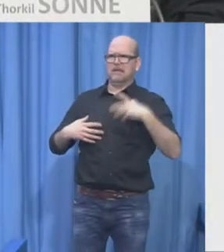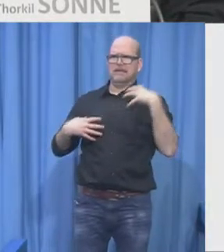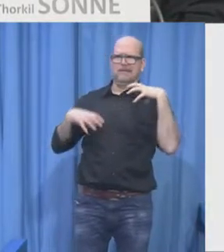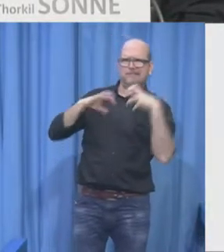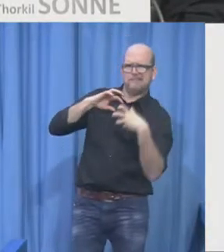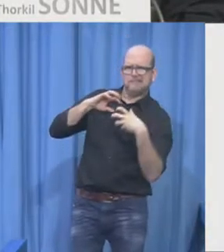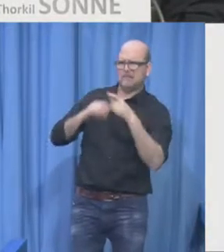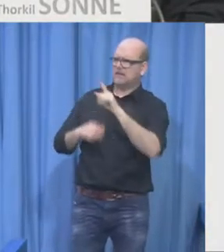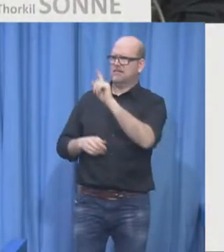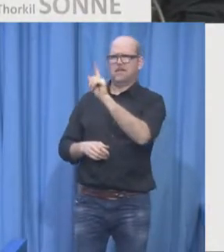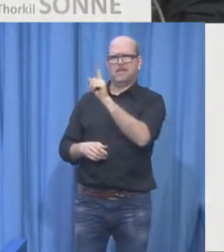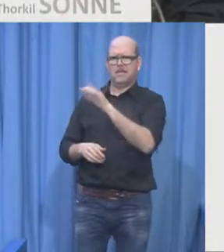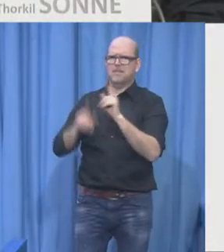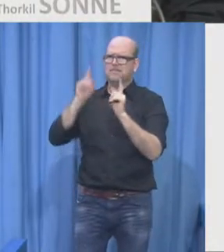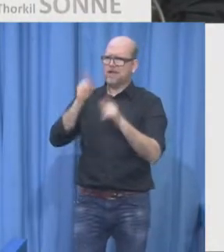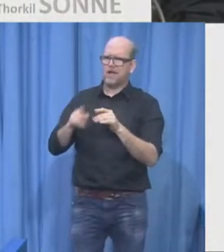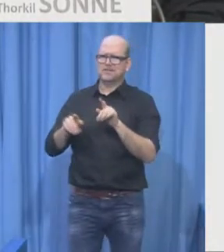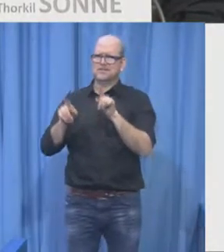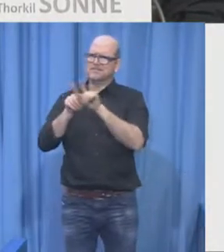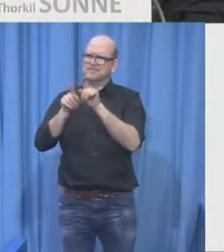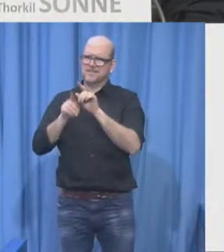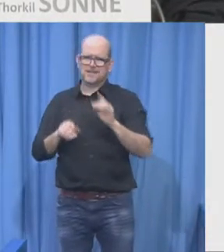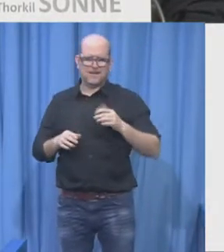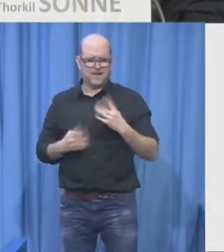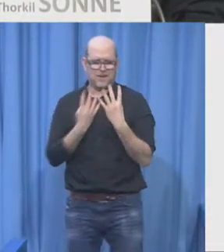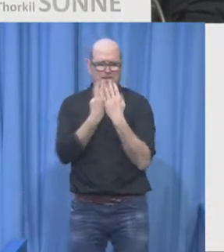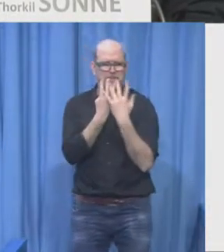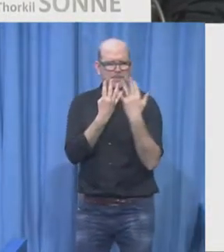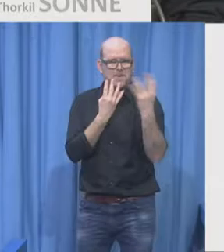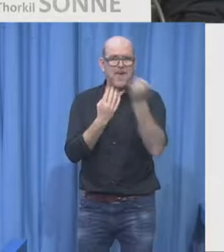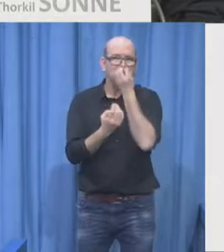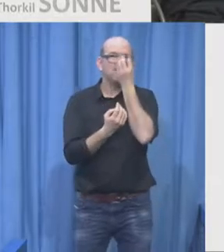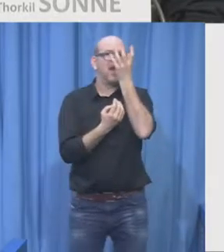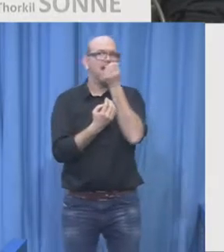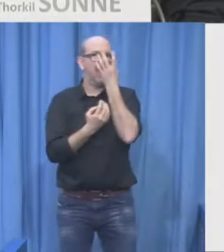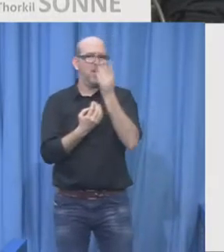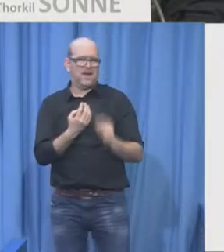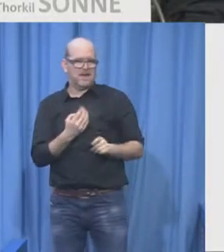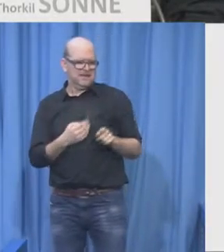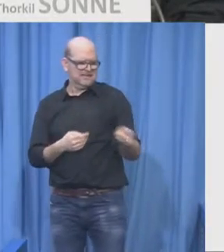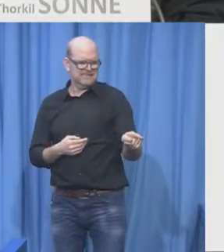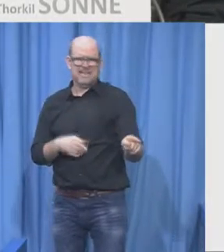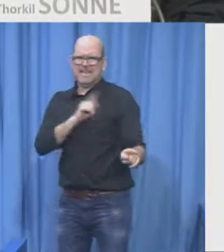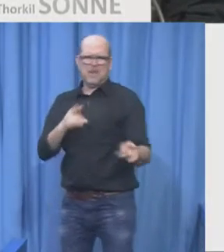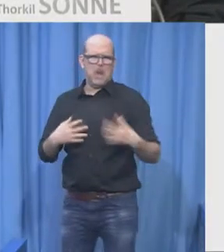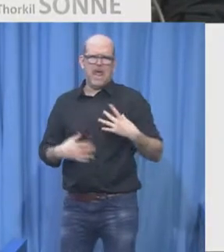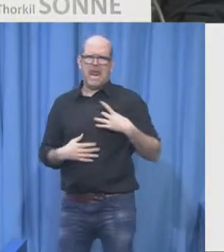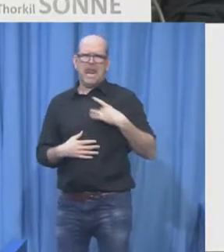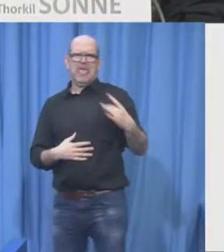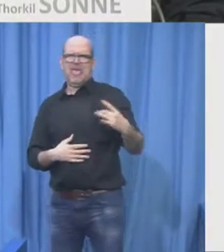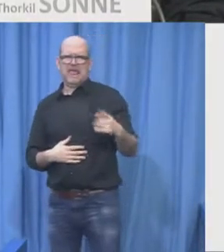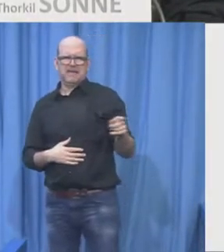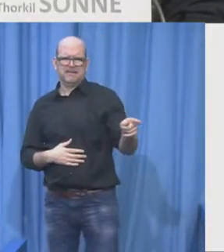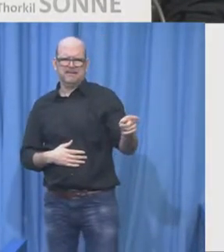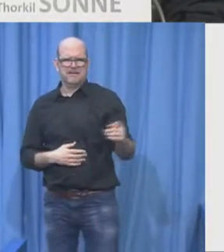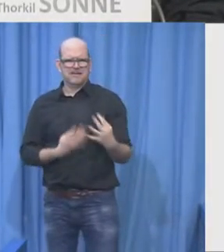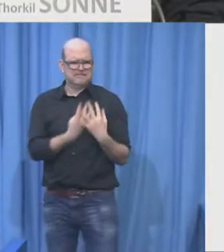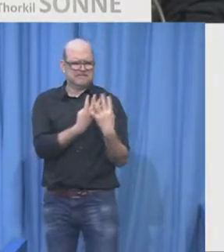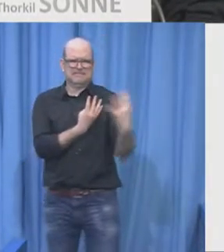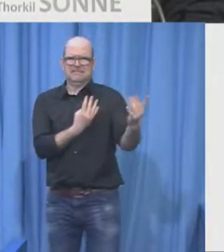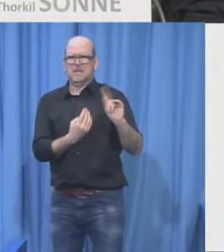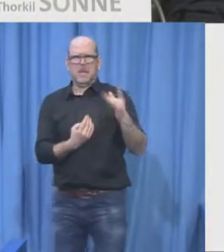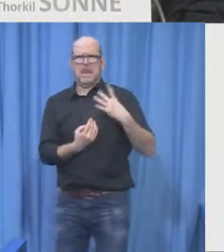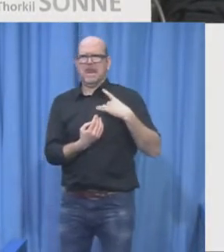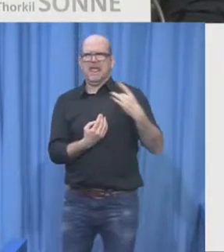weed. You used to love it, now you hate it. The flower is the same, but something changed. What